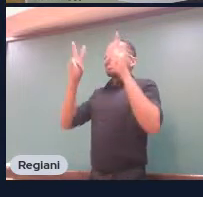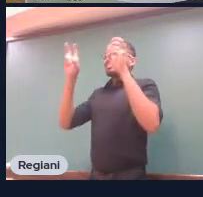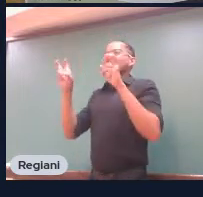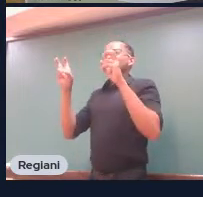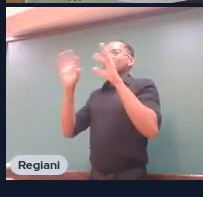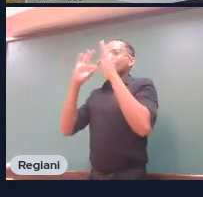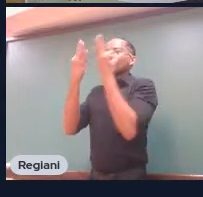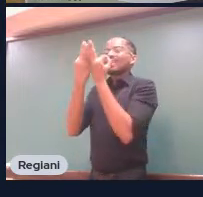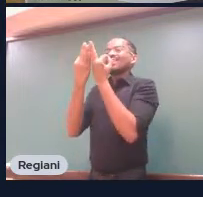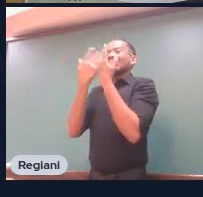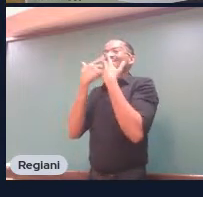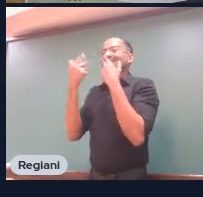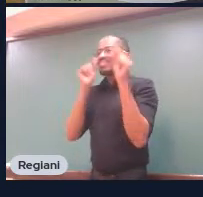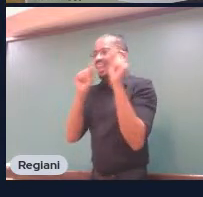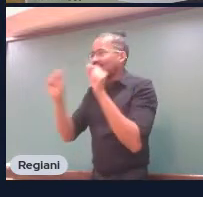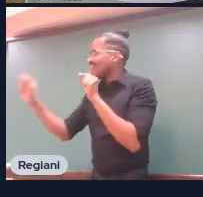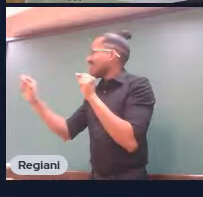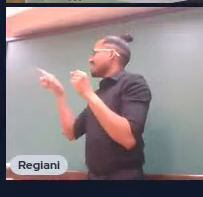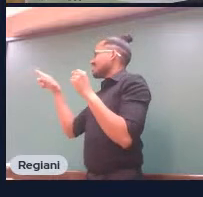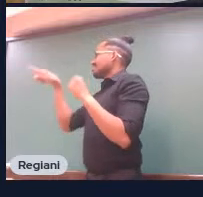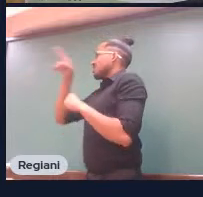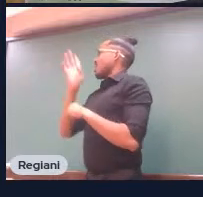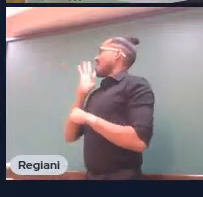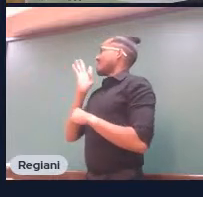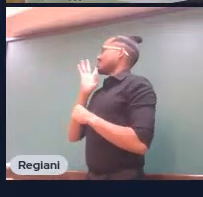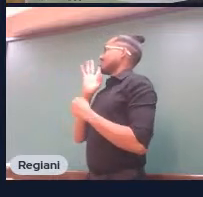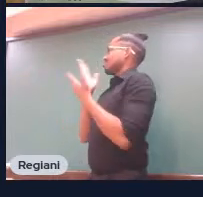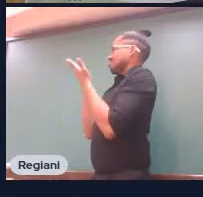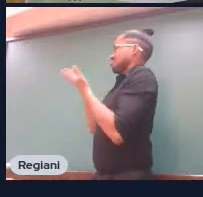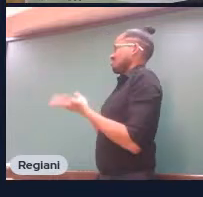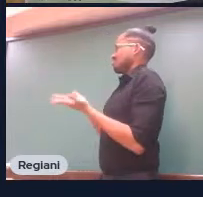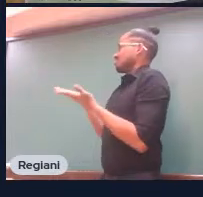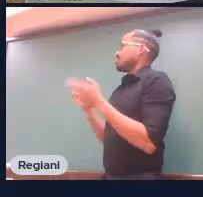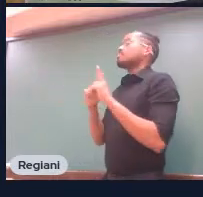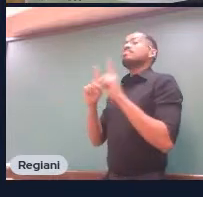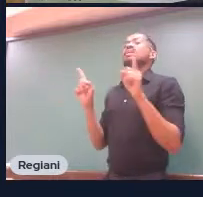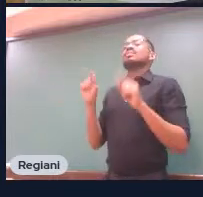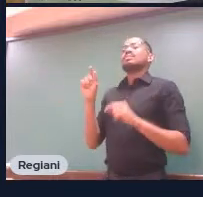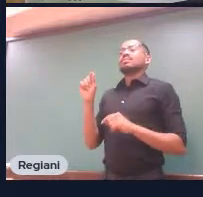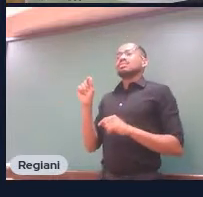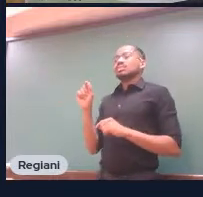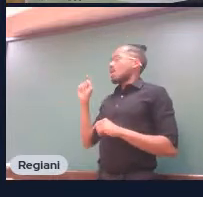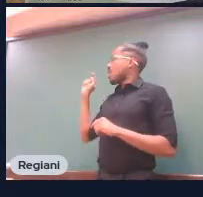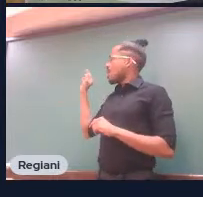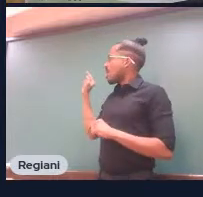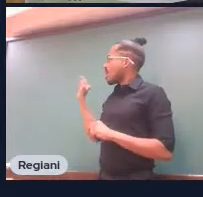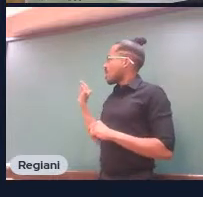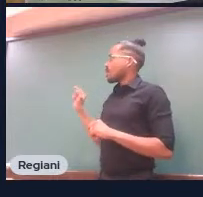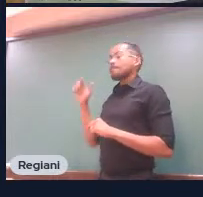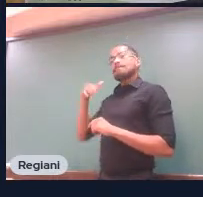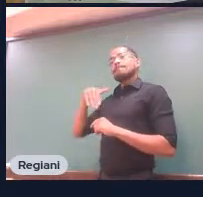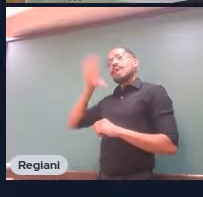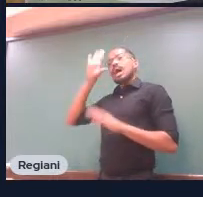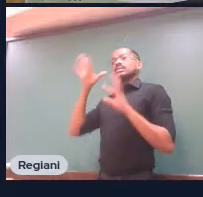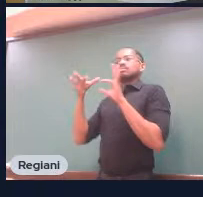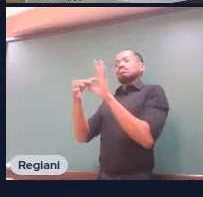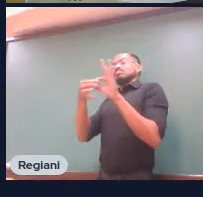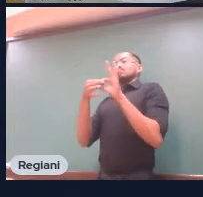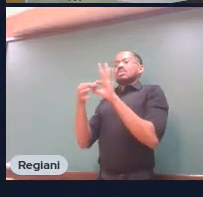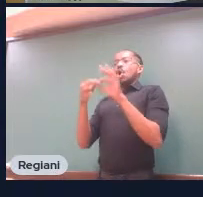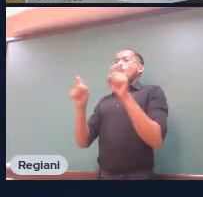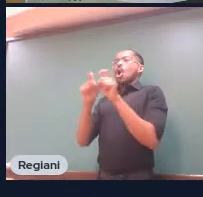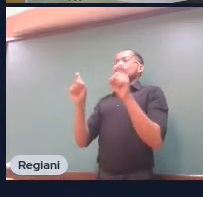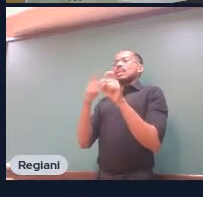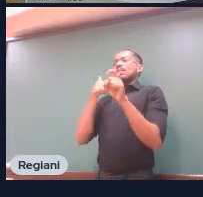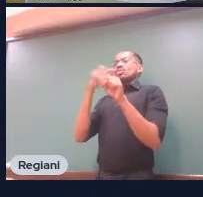find someone who's speaking to you right now in the top, but it is especially computational linguistics, of course, given the nature